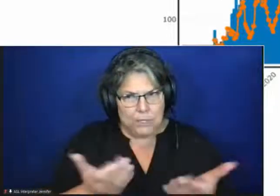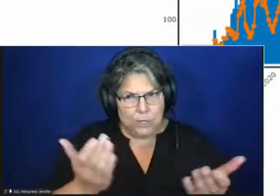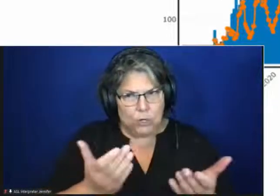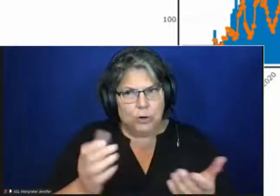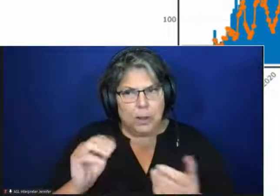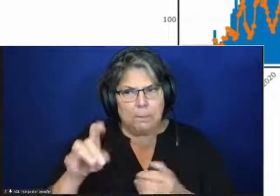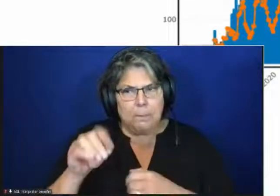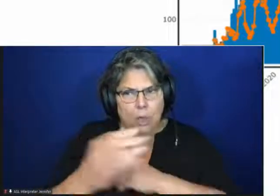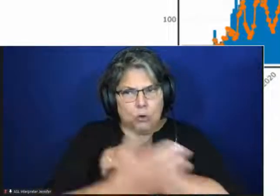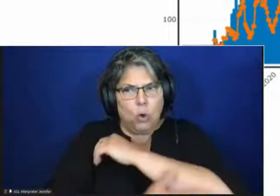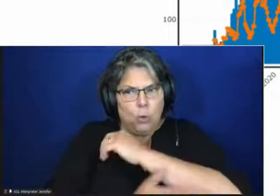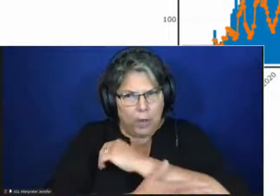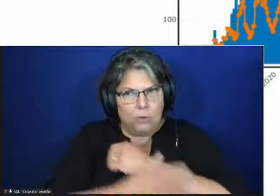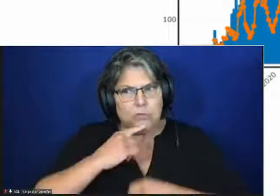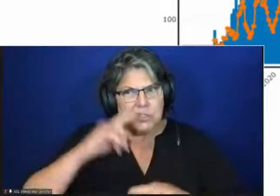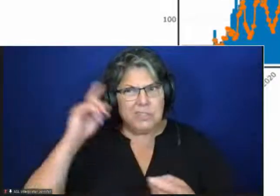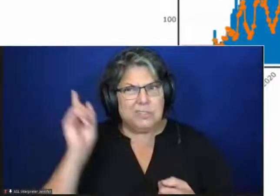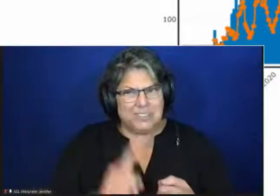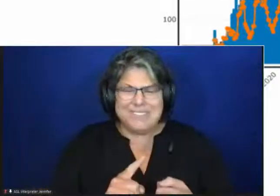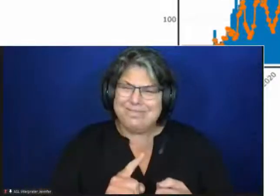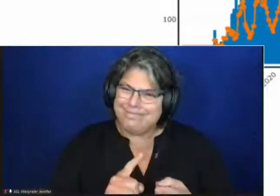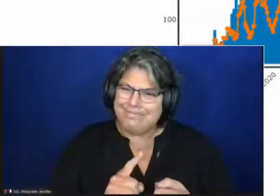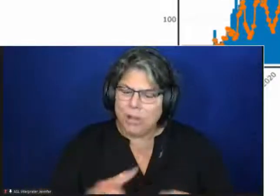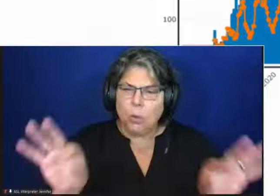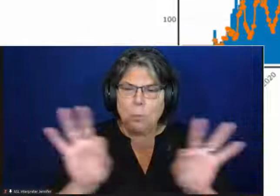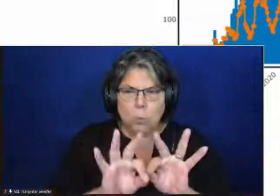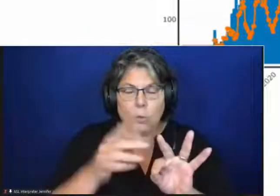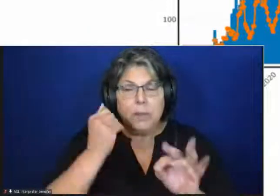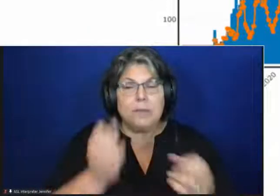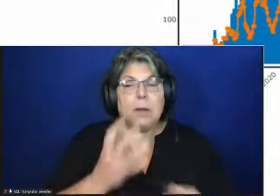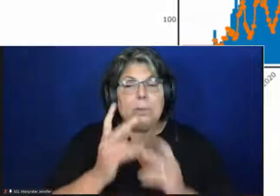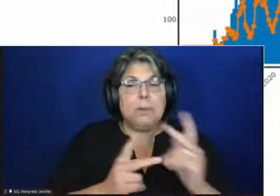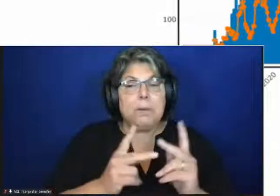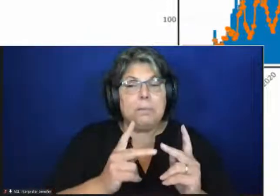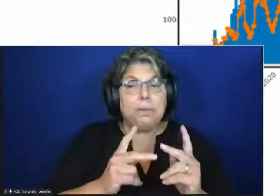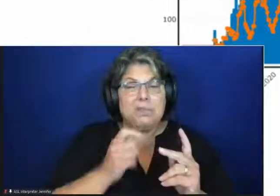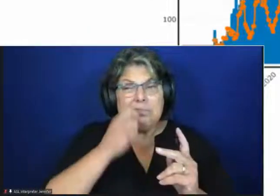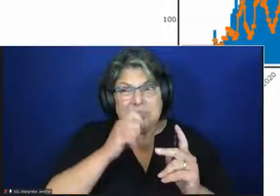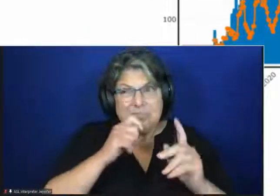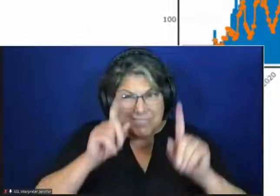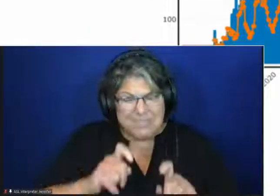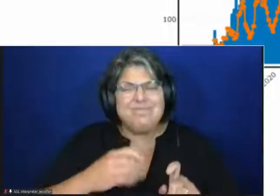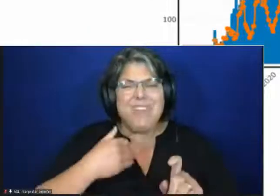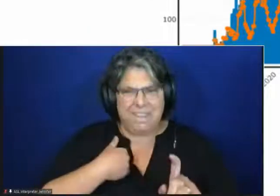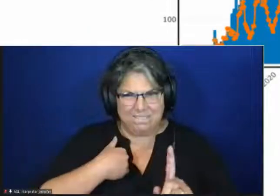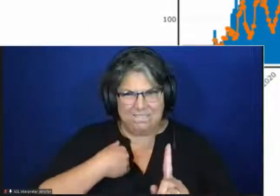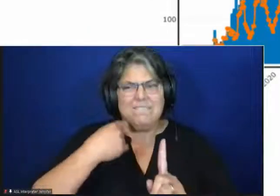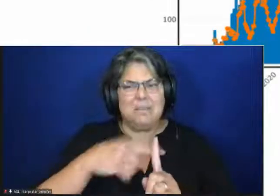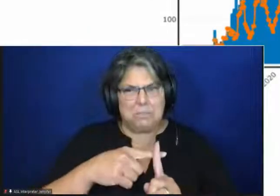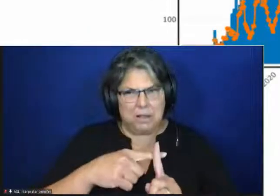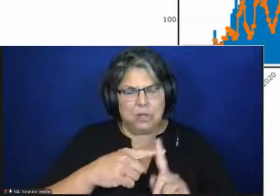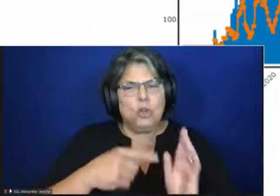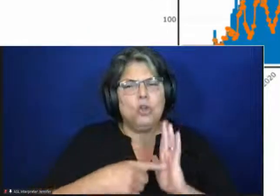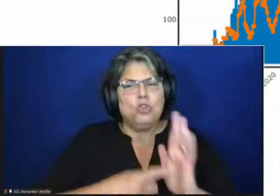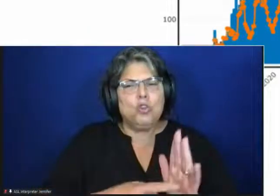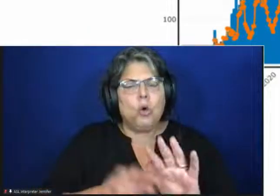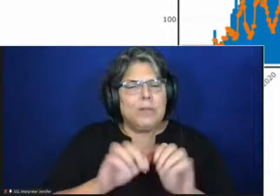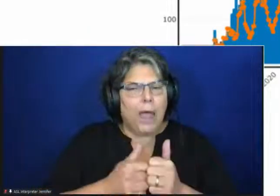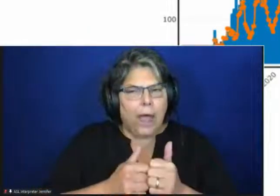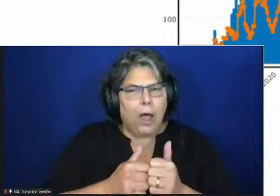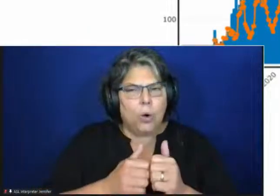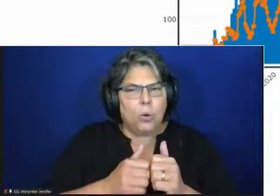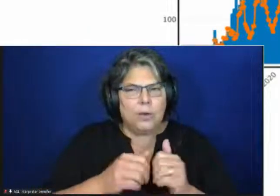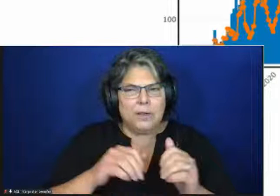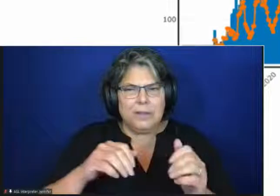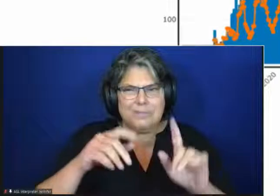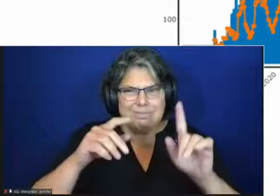decreased. And this is important because we use the test positivity as an indicator of community transmission. However,